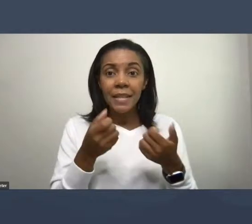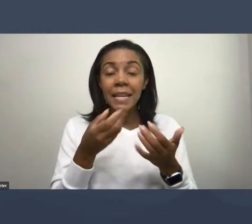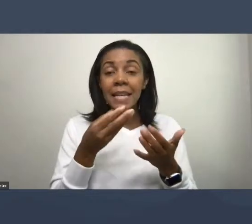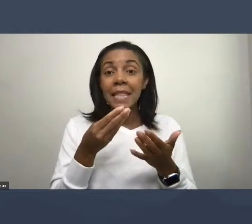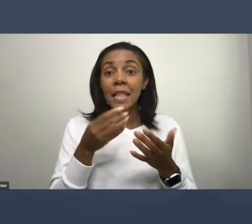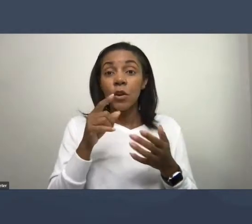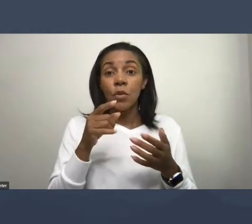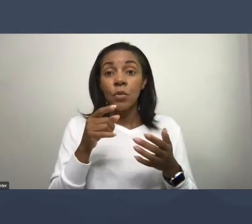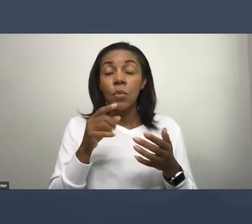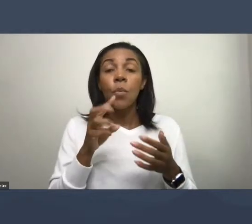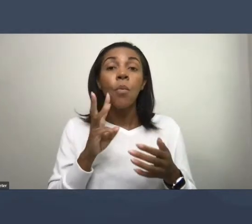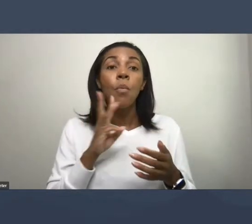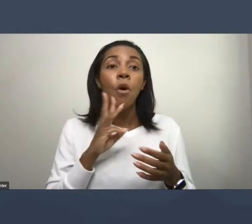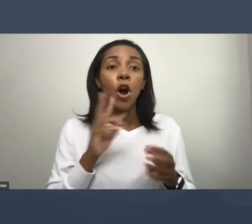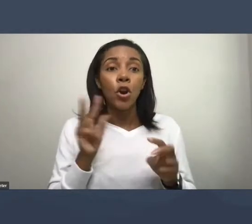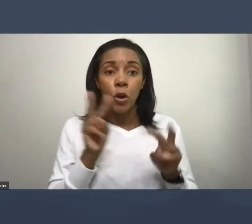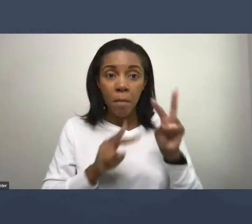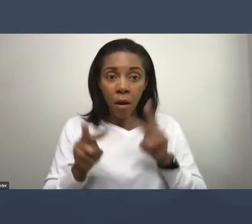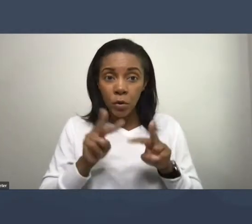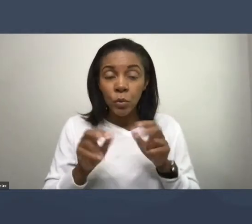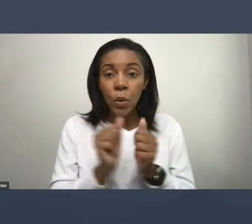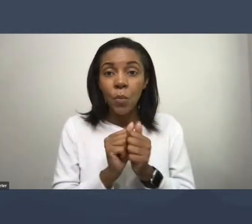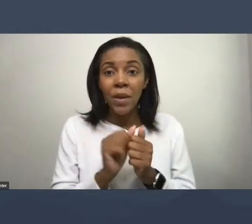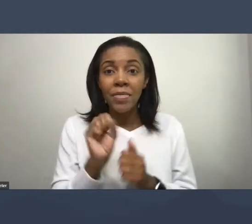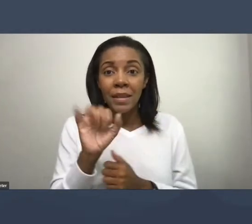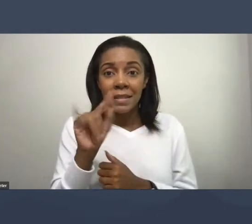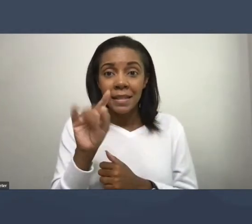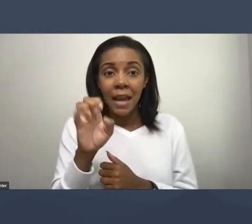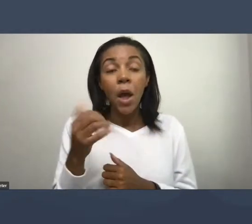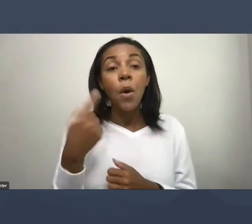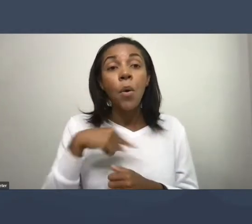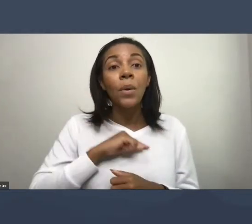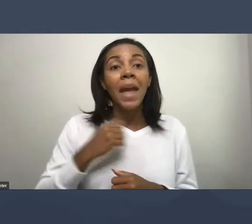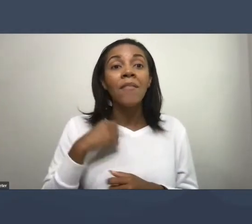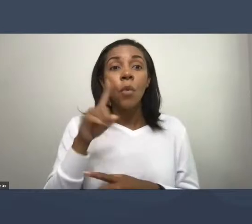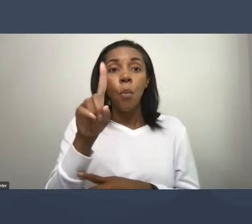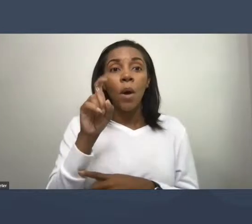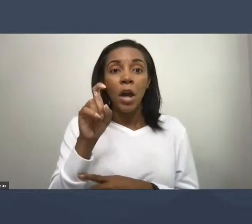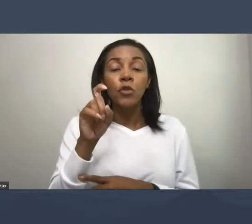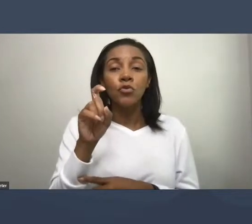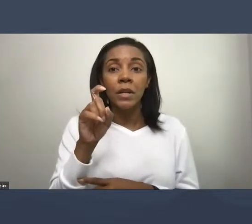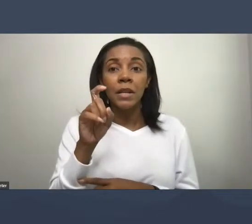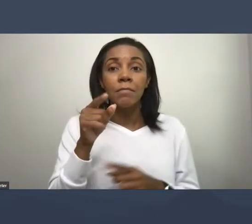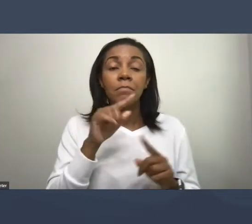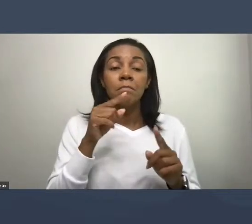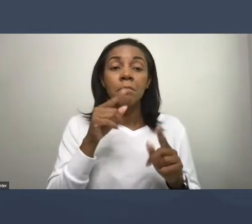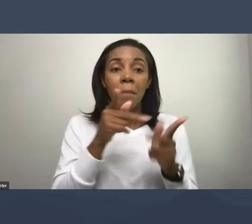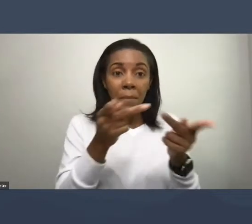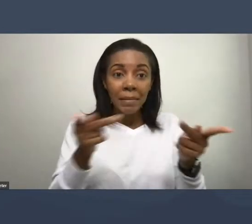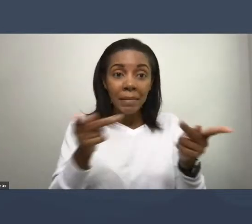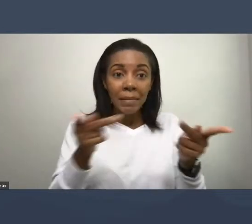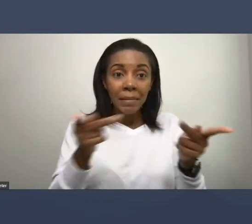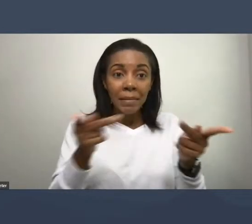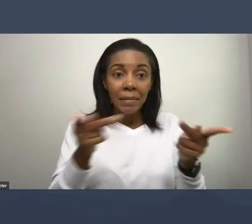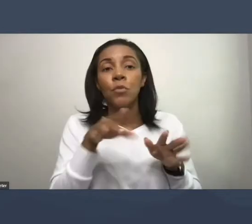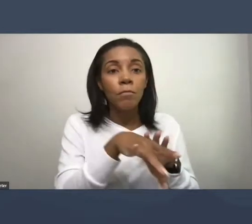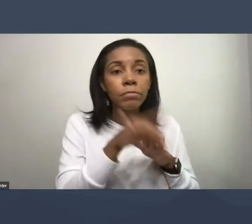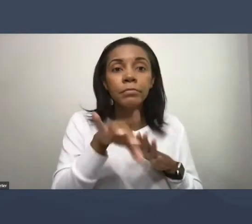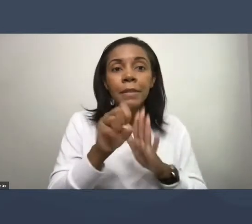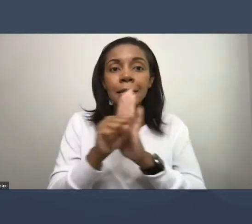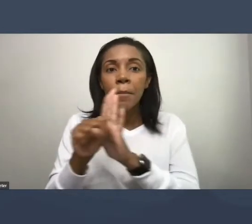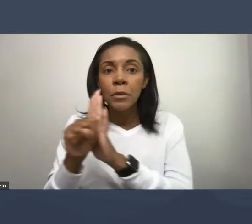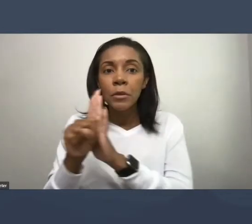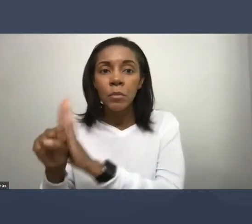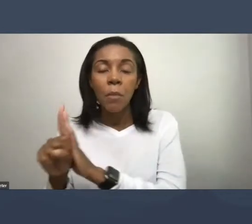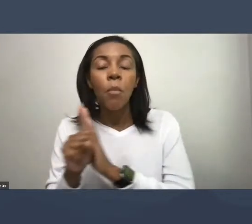that we're doing at the site. We have 100 monitoring points, okay? 100, that's a lot of samples around this perimeter of this